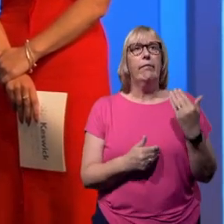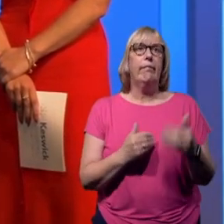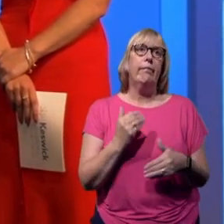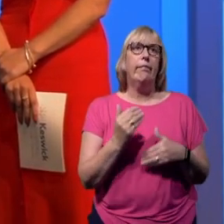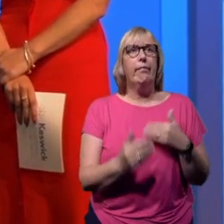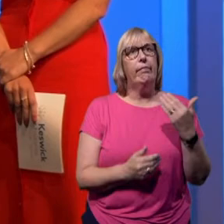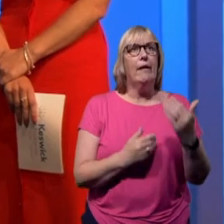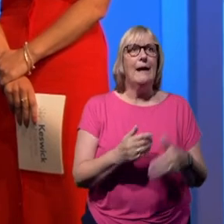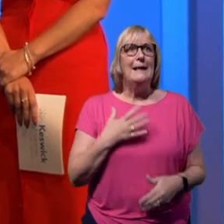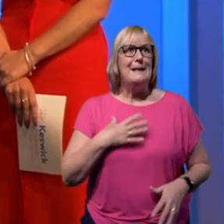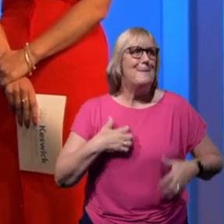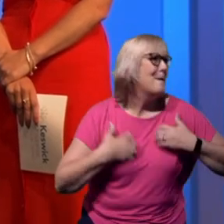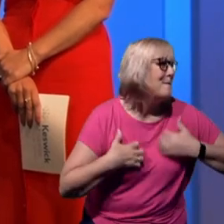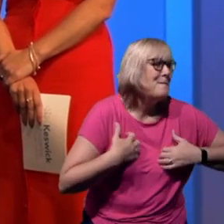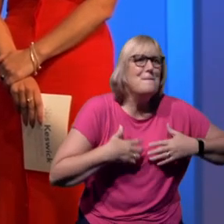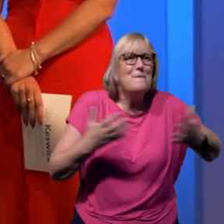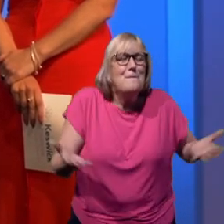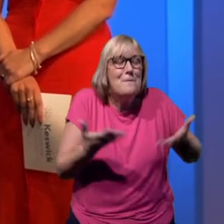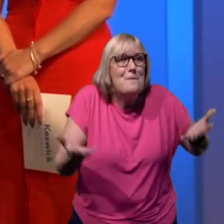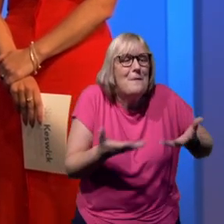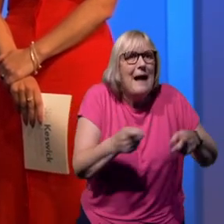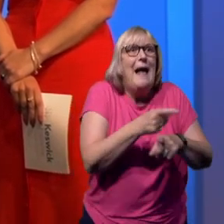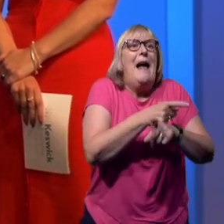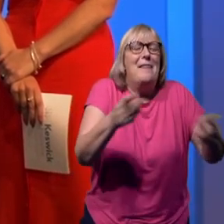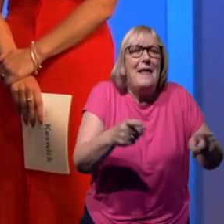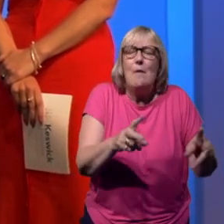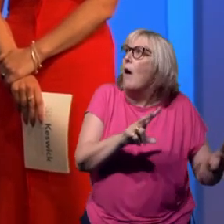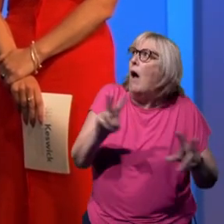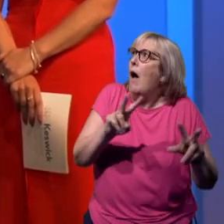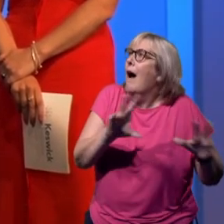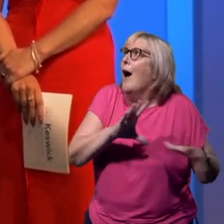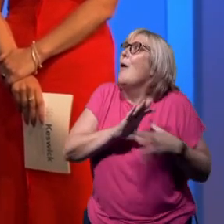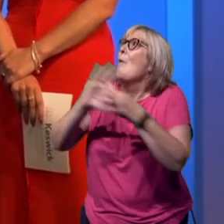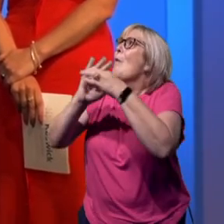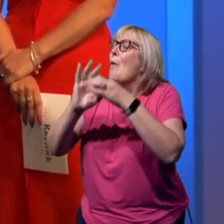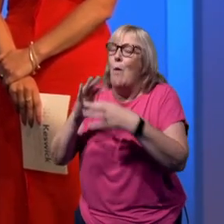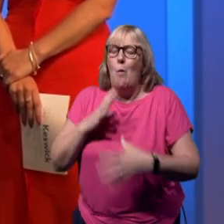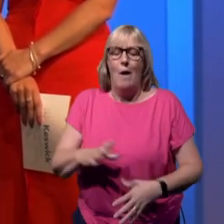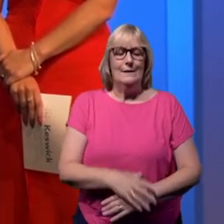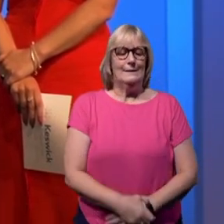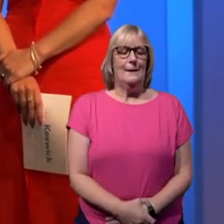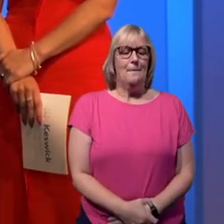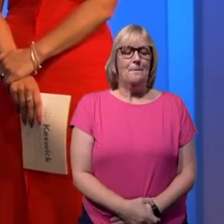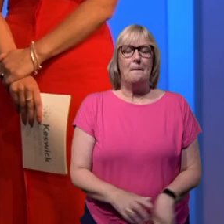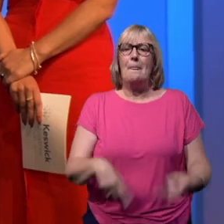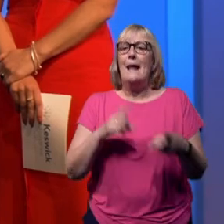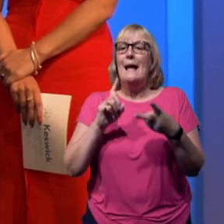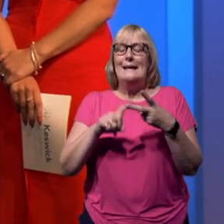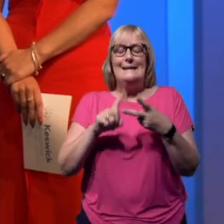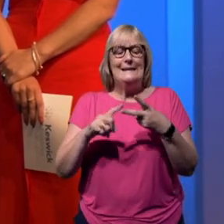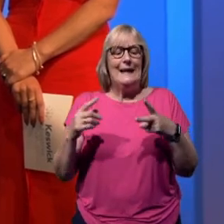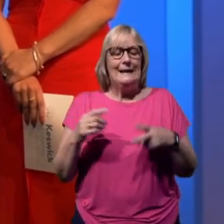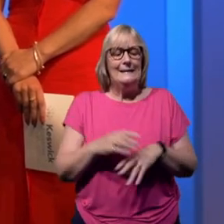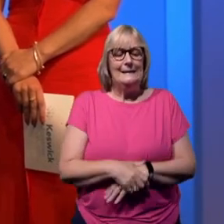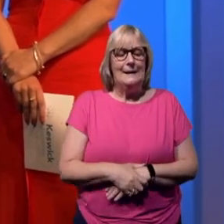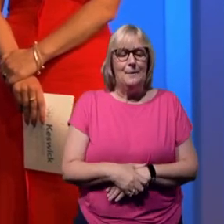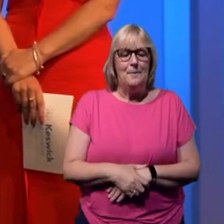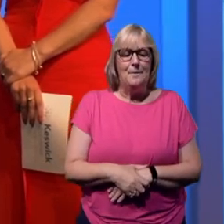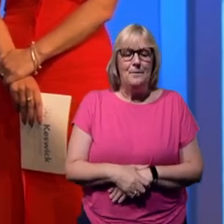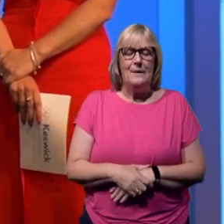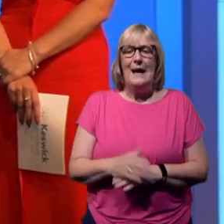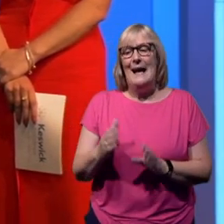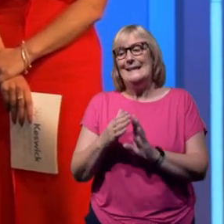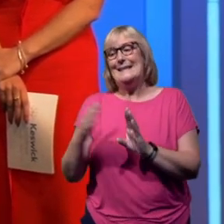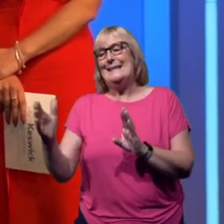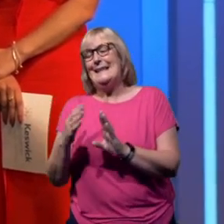just being a bit more vivid in illustrations and things like that as well. I think the other part of it, the seniors